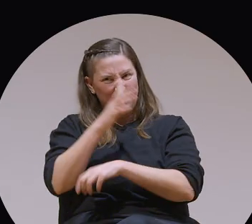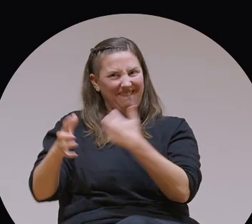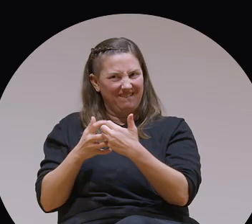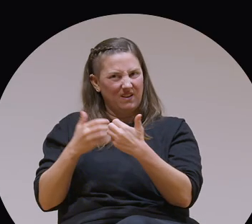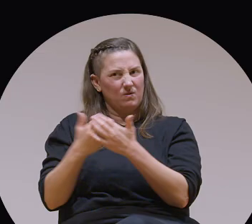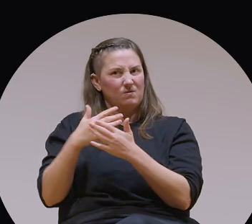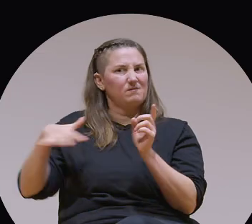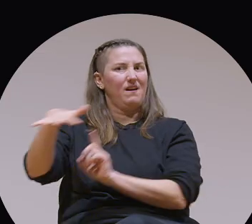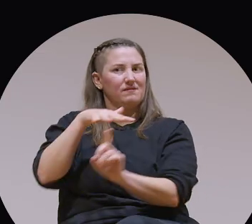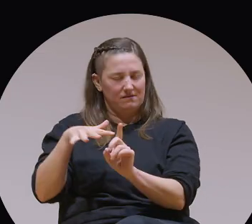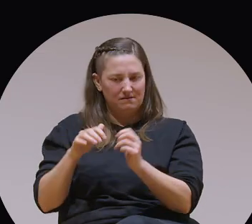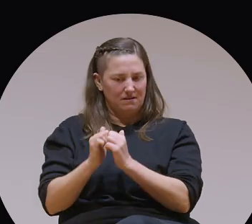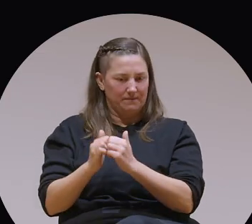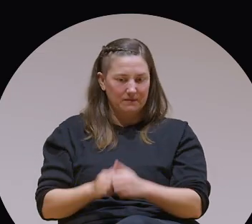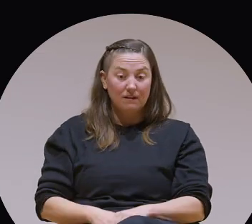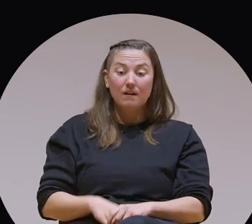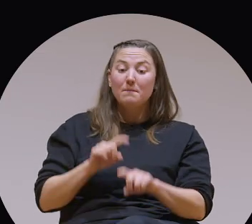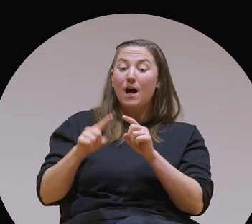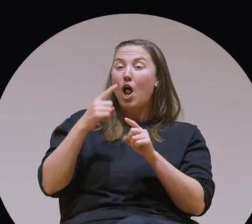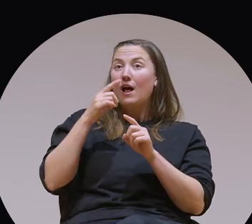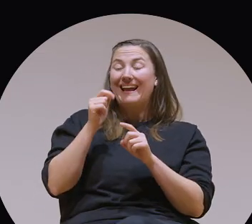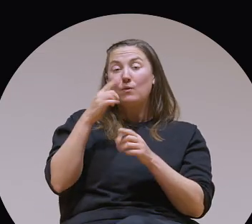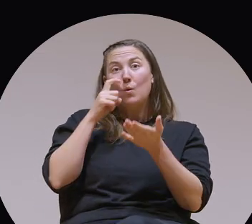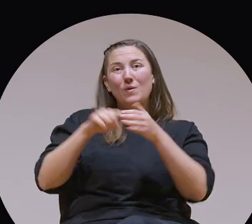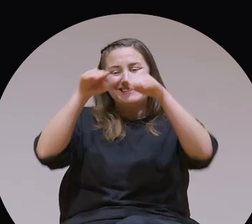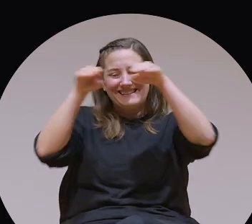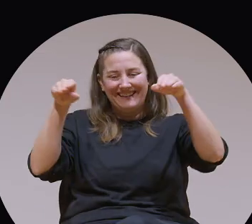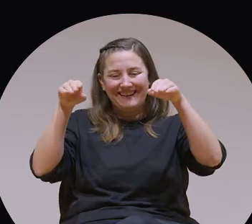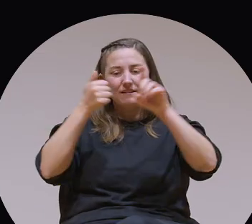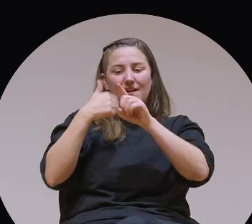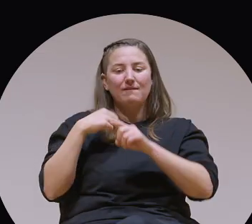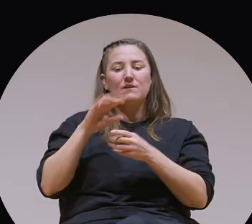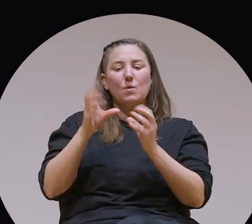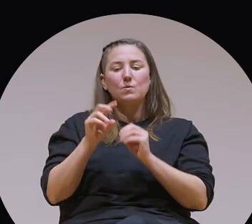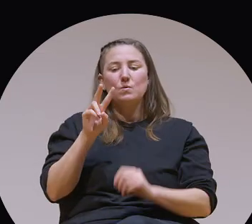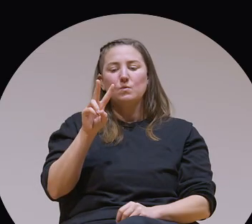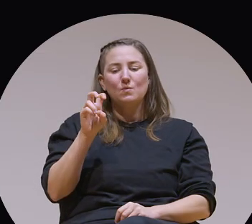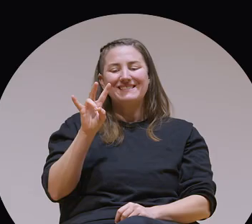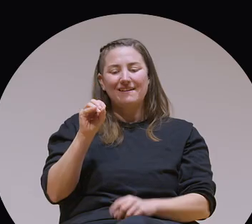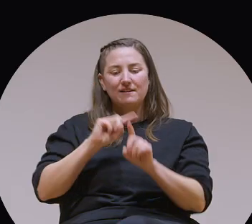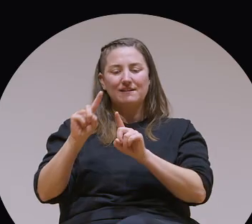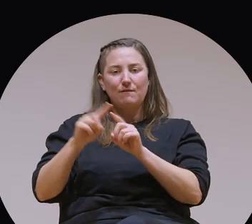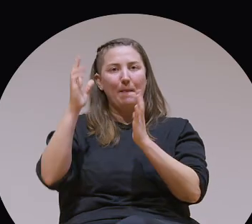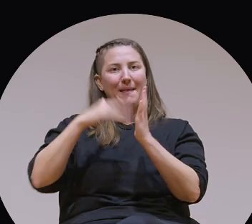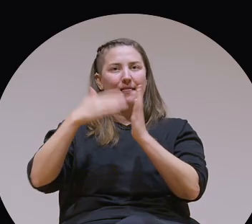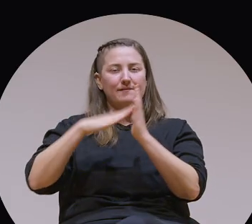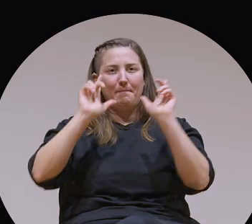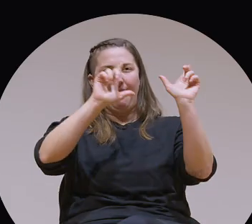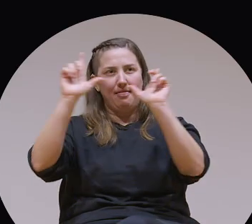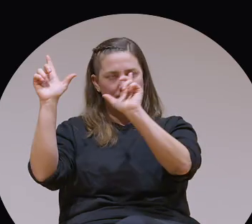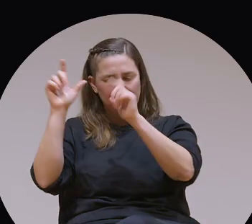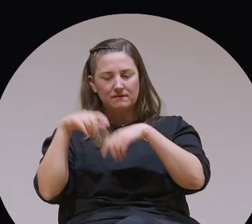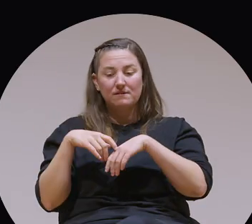space. The ceiling you can see consists of 270 painted panels, which were commissioned